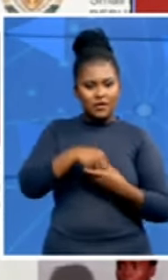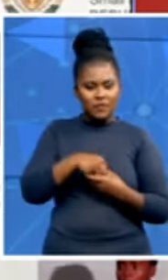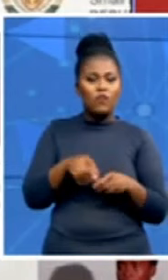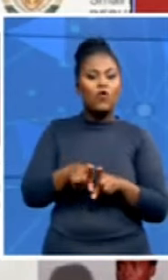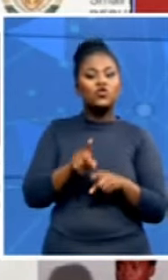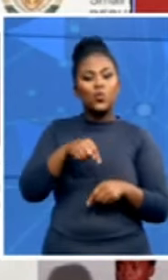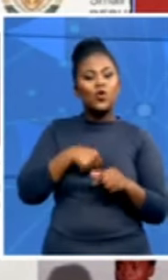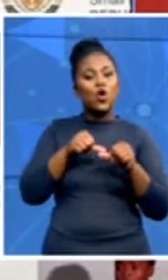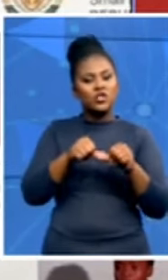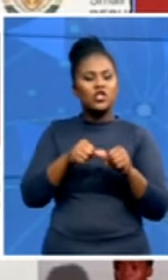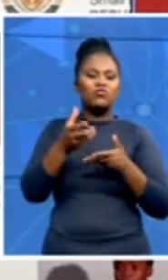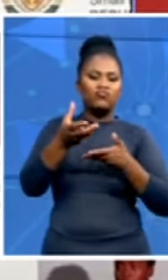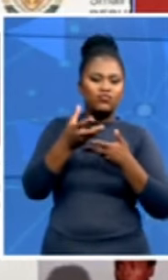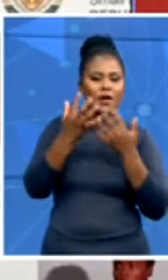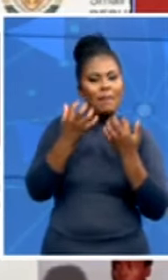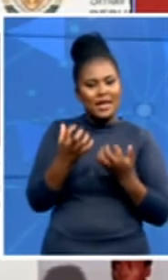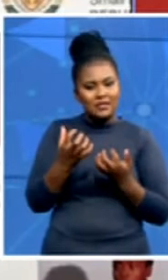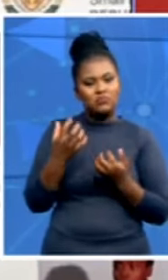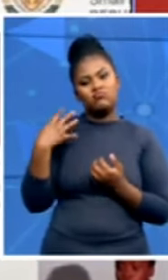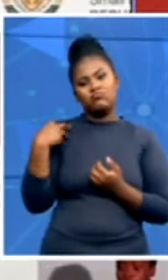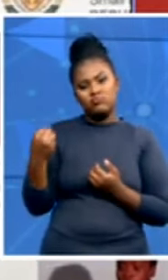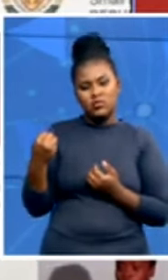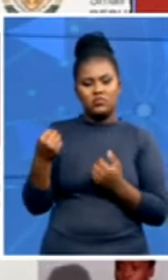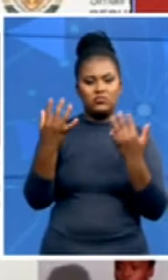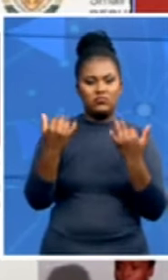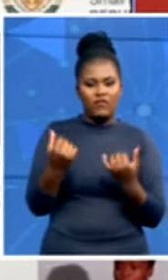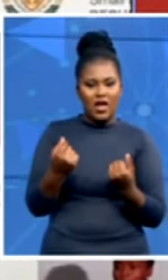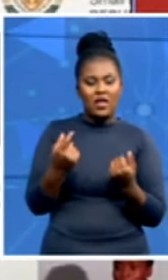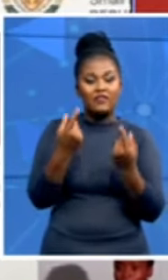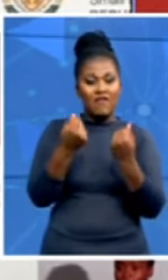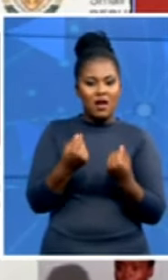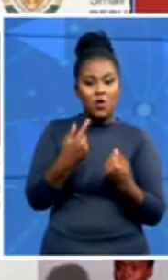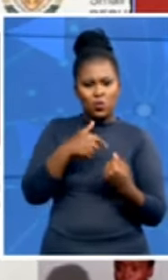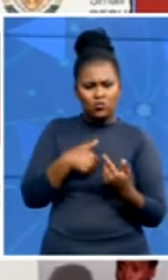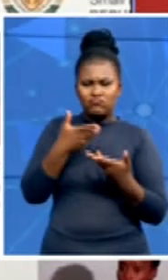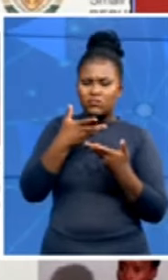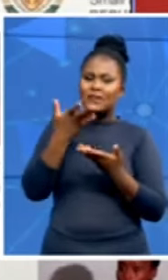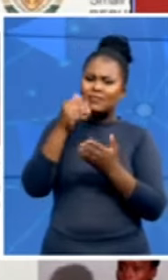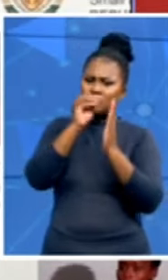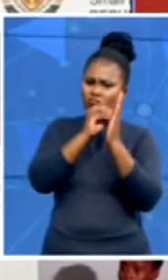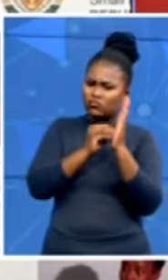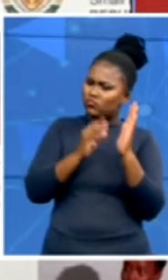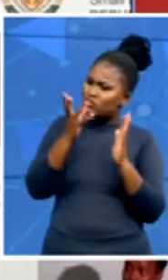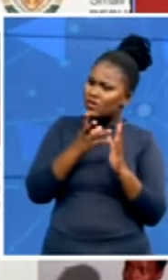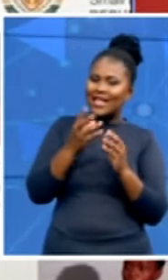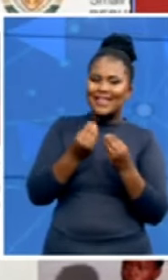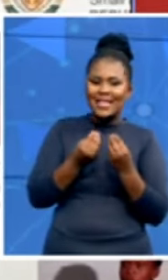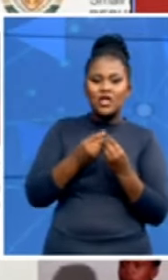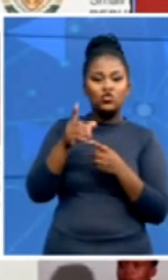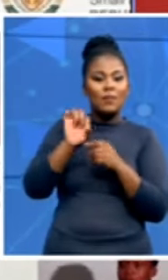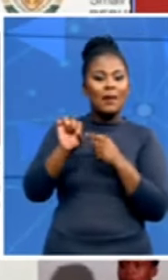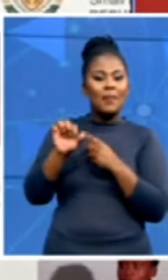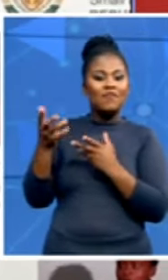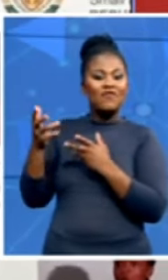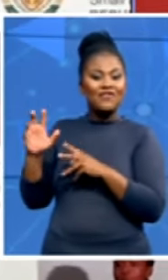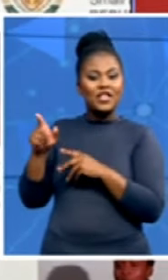all the provinces to send us the list of the products that are manufactured or found in their provinces in order